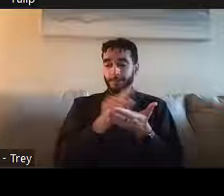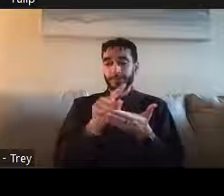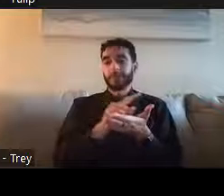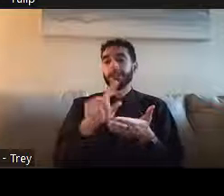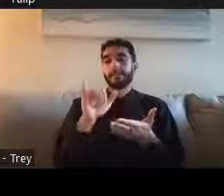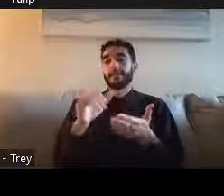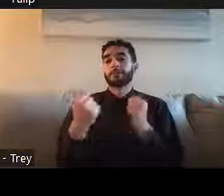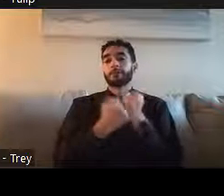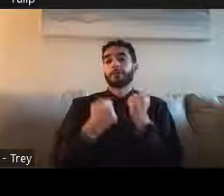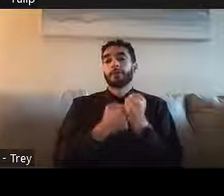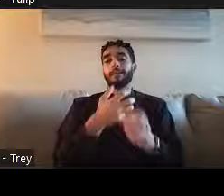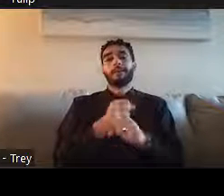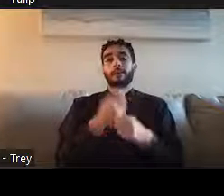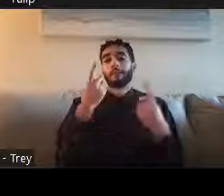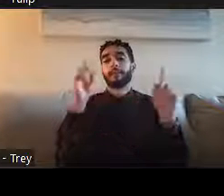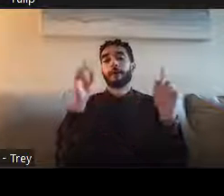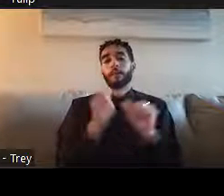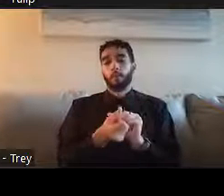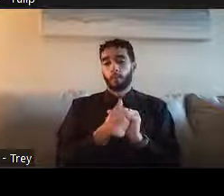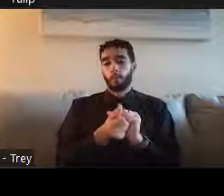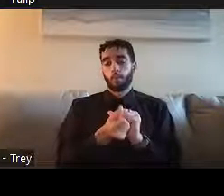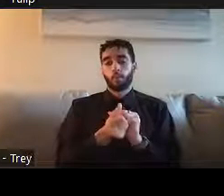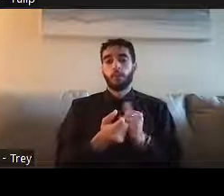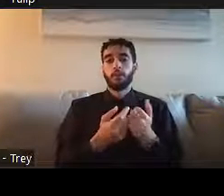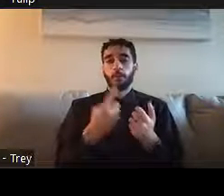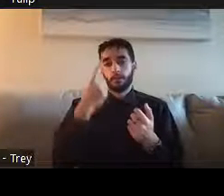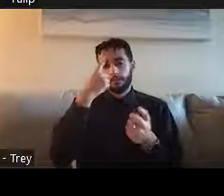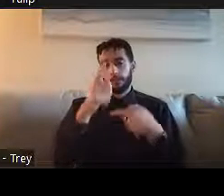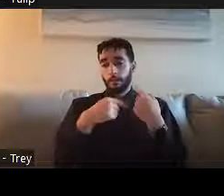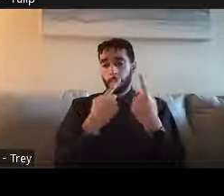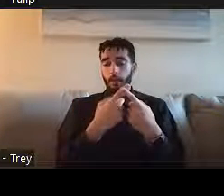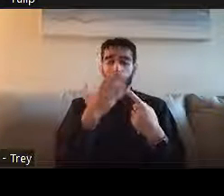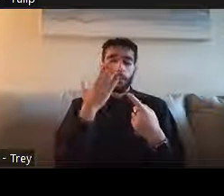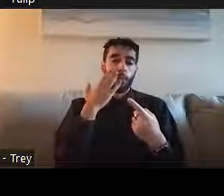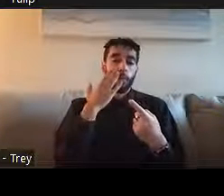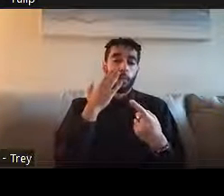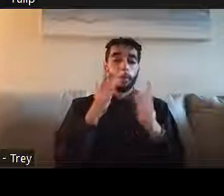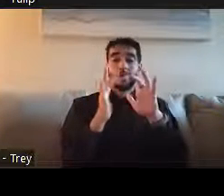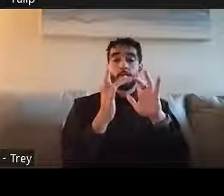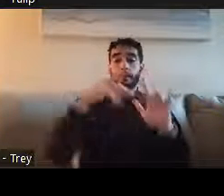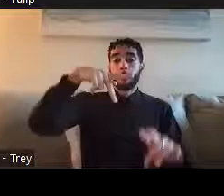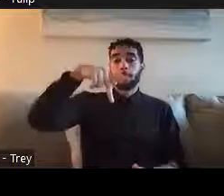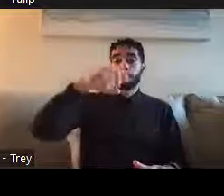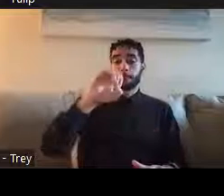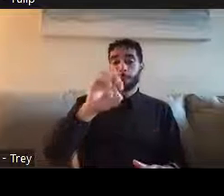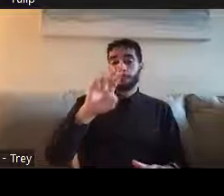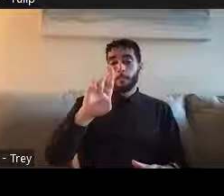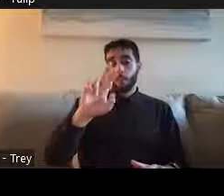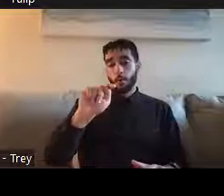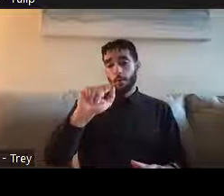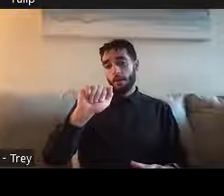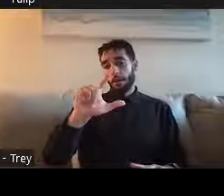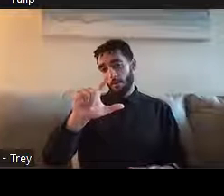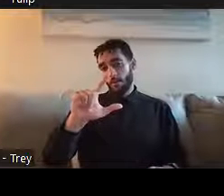centers, contact centers, and a web portal where we might have some common intake information that gets patched to somebody